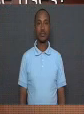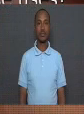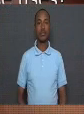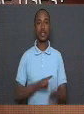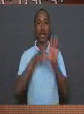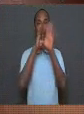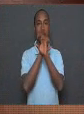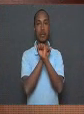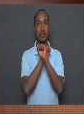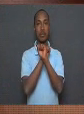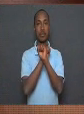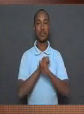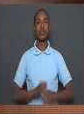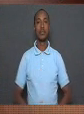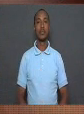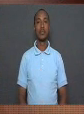Time's up.